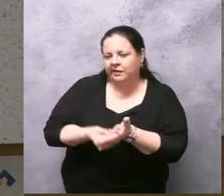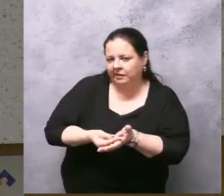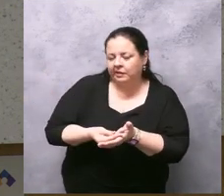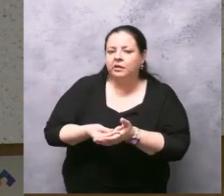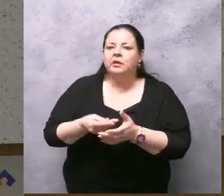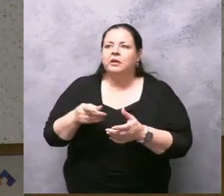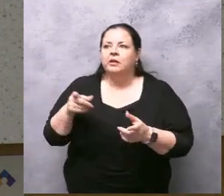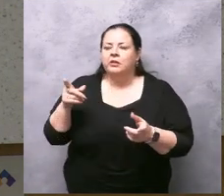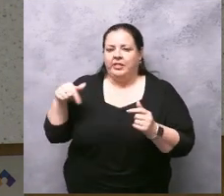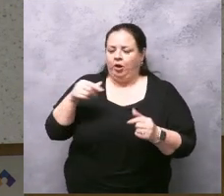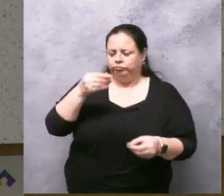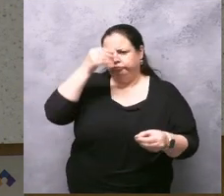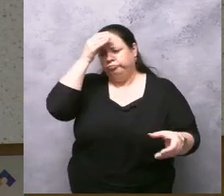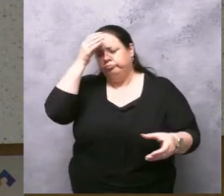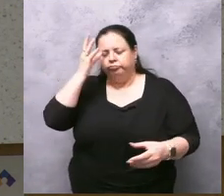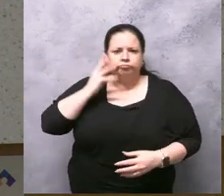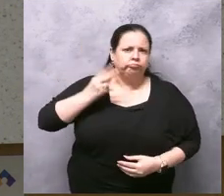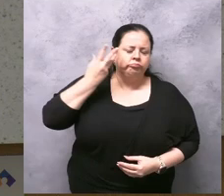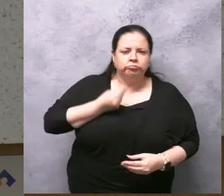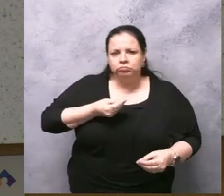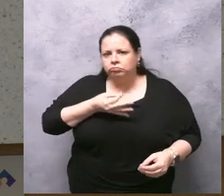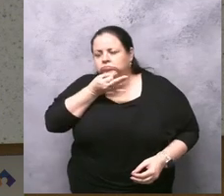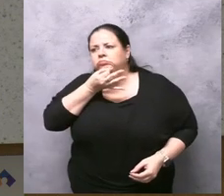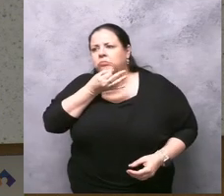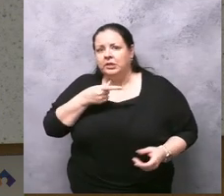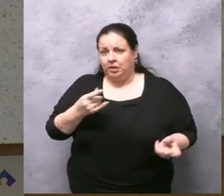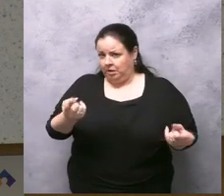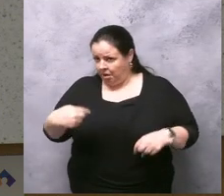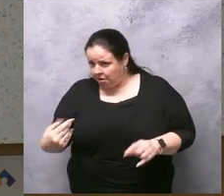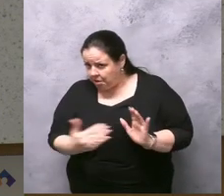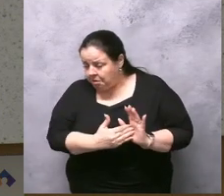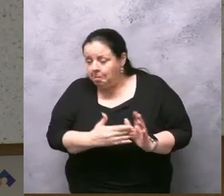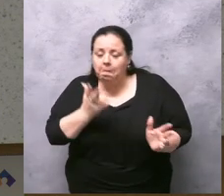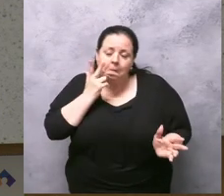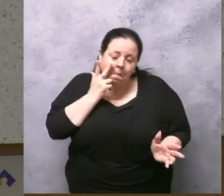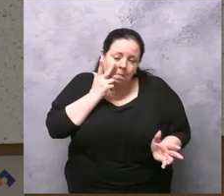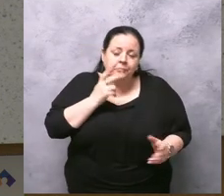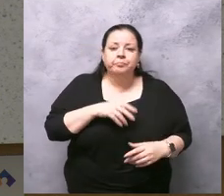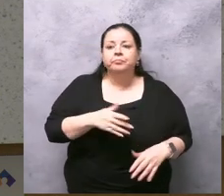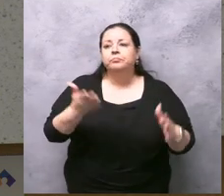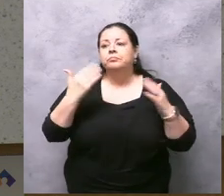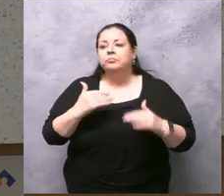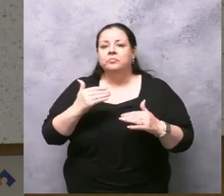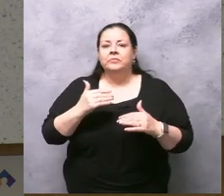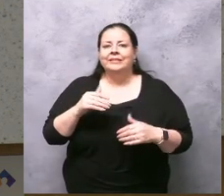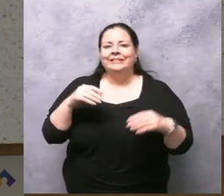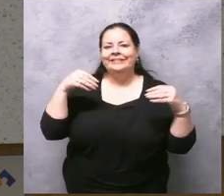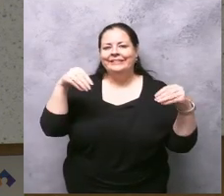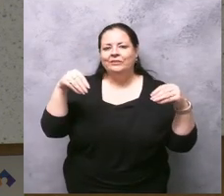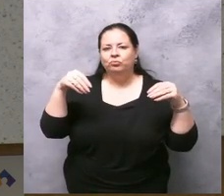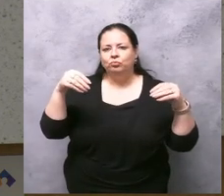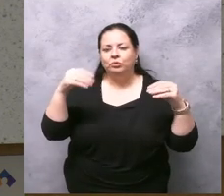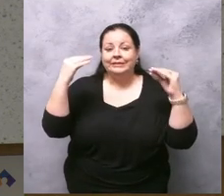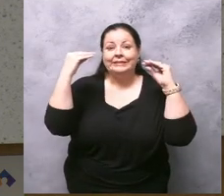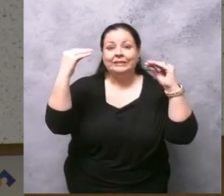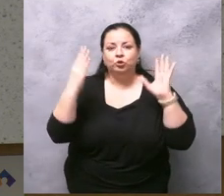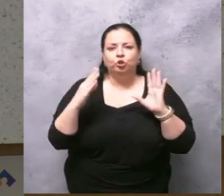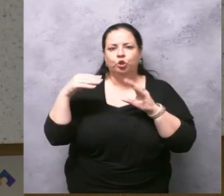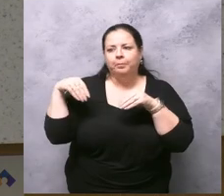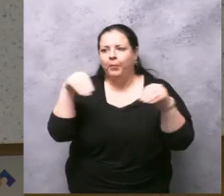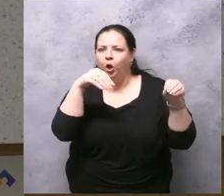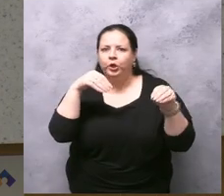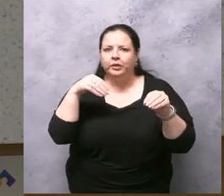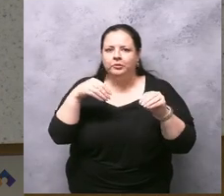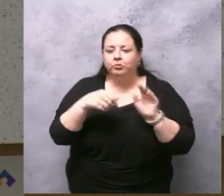are expert and experienced teachers might have an opportunity to re-enter the workforce with us. Teacher marketing plans under development, highlighting pathways